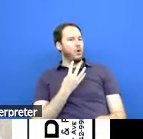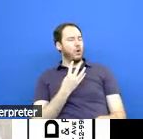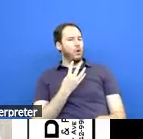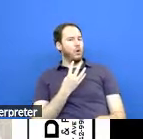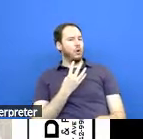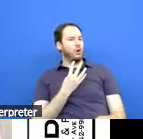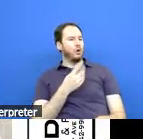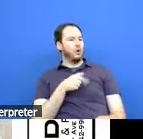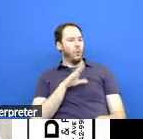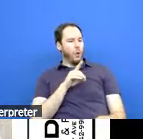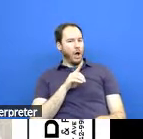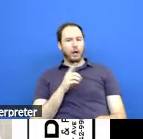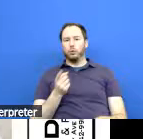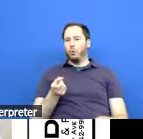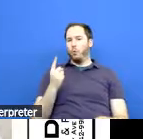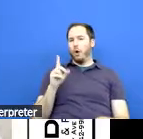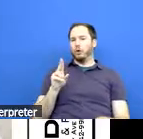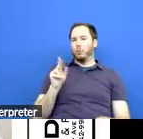1 duplex.